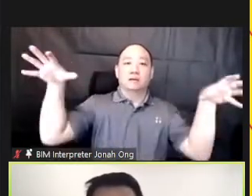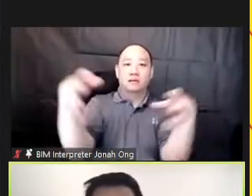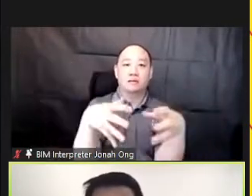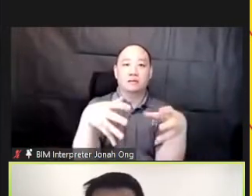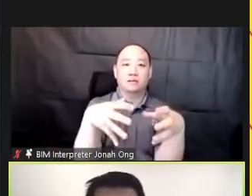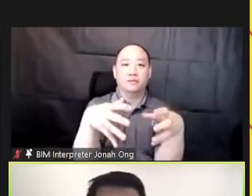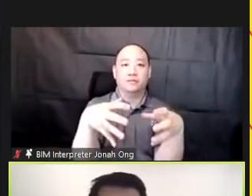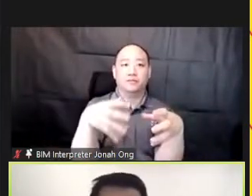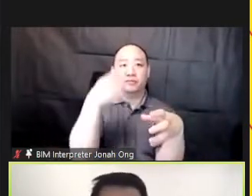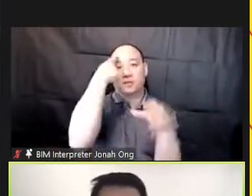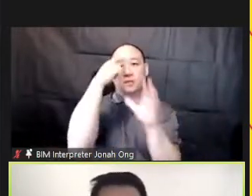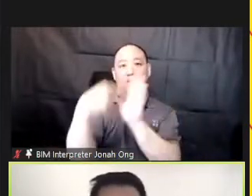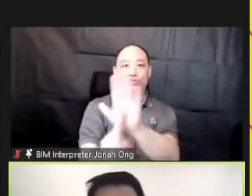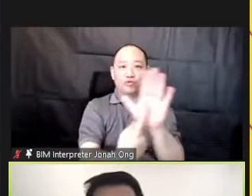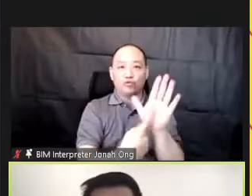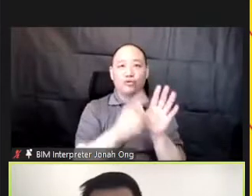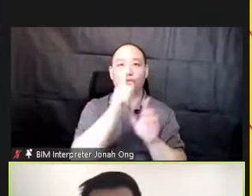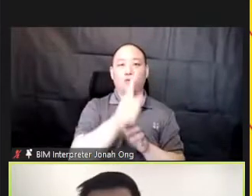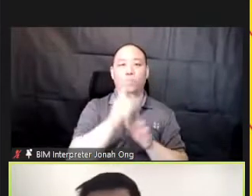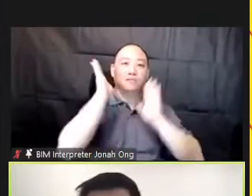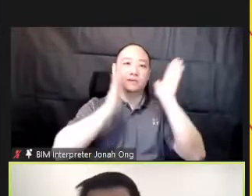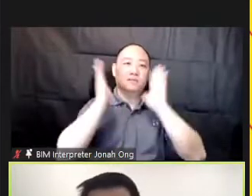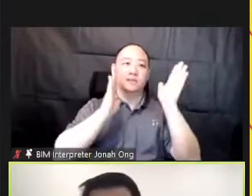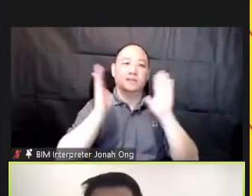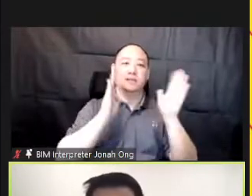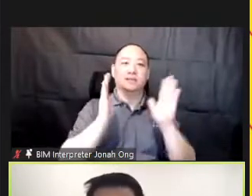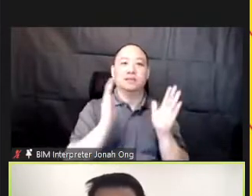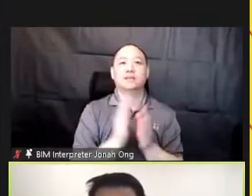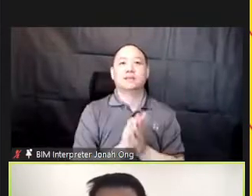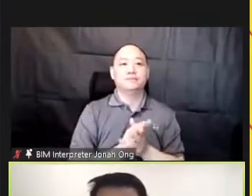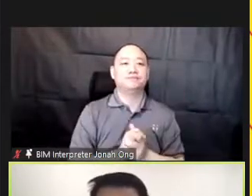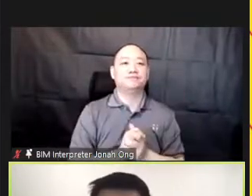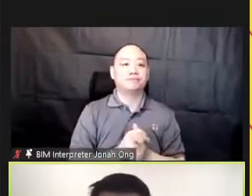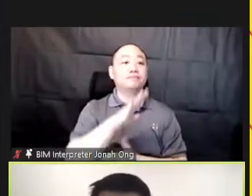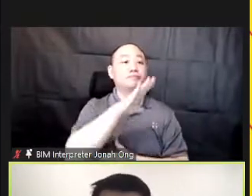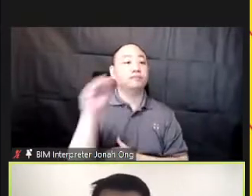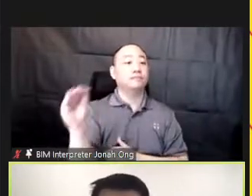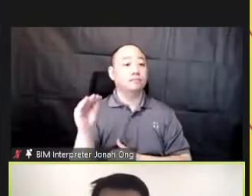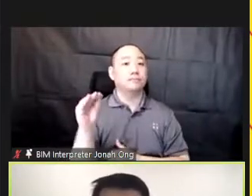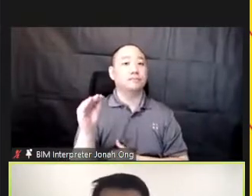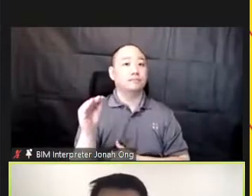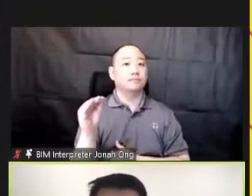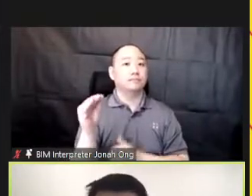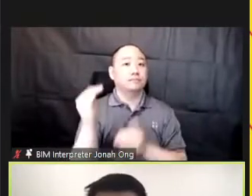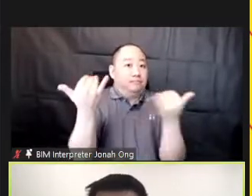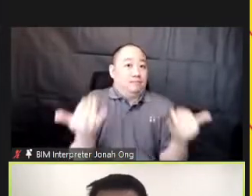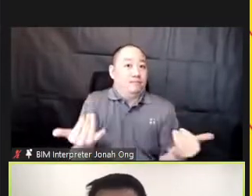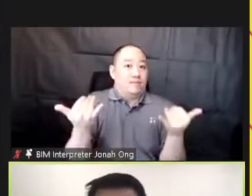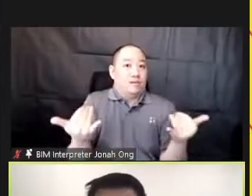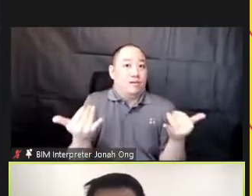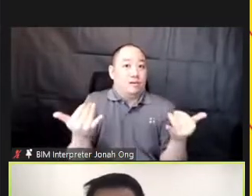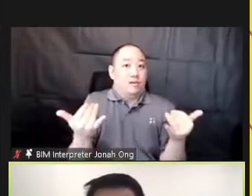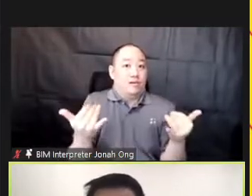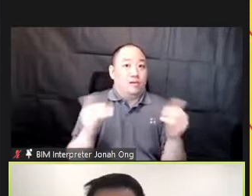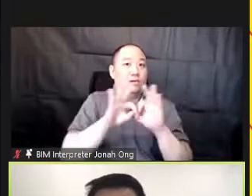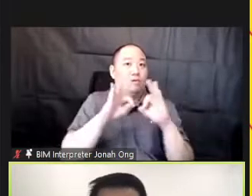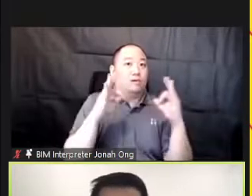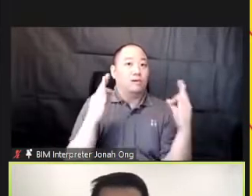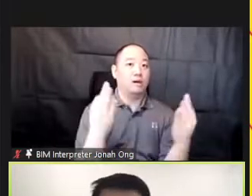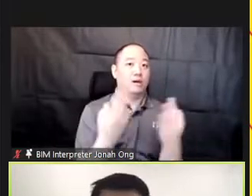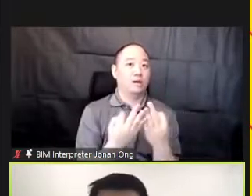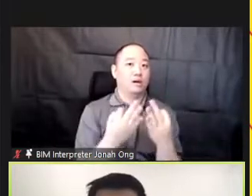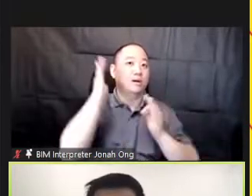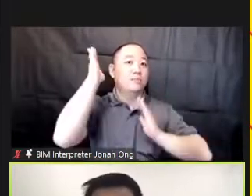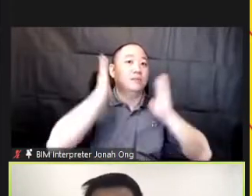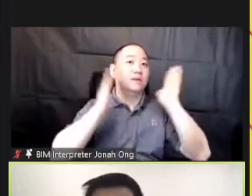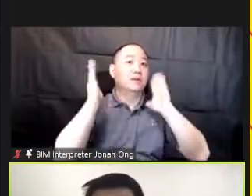the Jalur Gemilang. Right now, obviously, we have our iteration of Keluarga Malaysia, where the